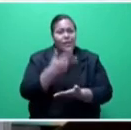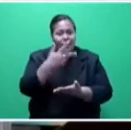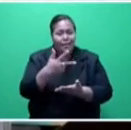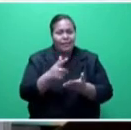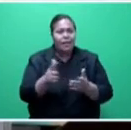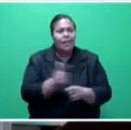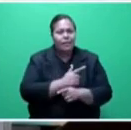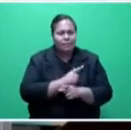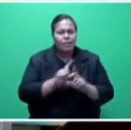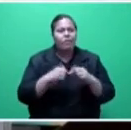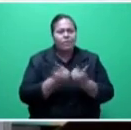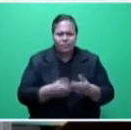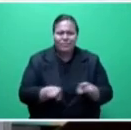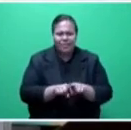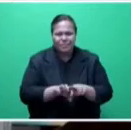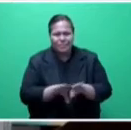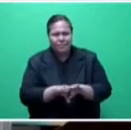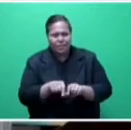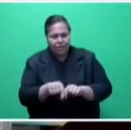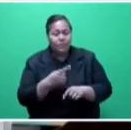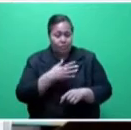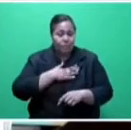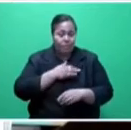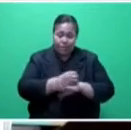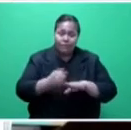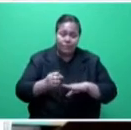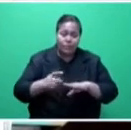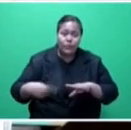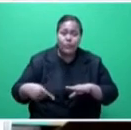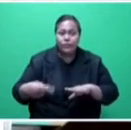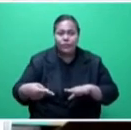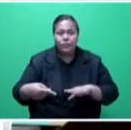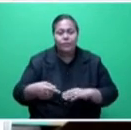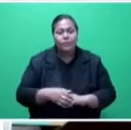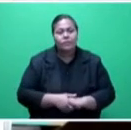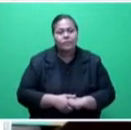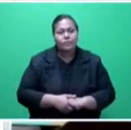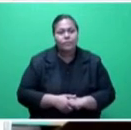convention and subsequent conventions. My government, of course, will continue to